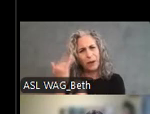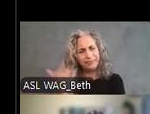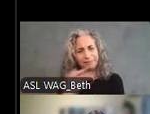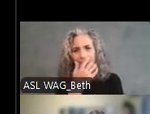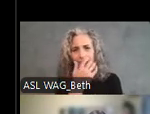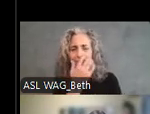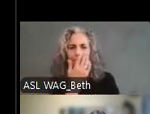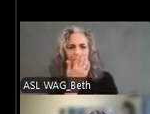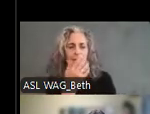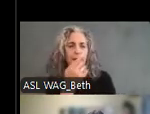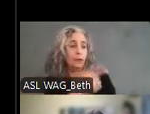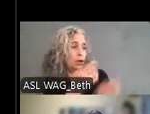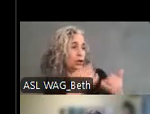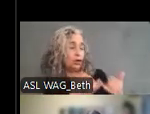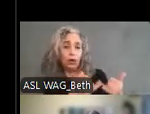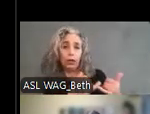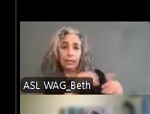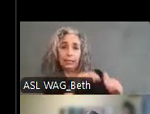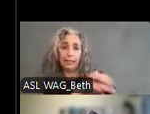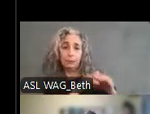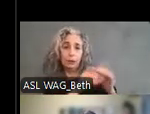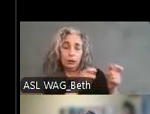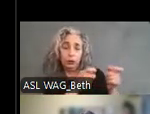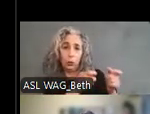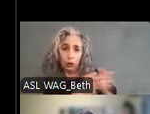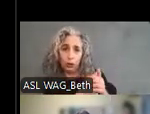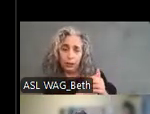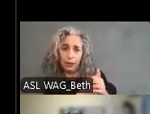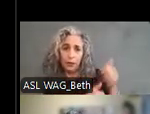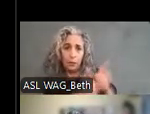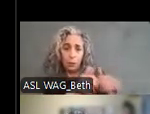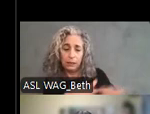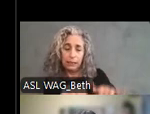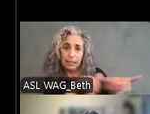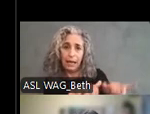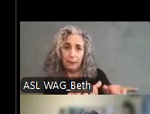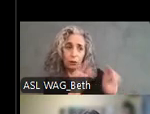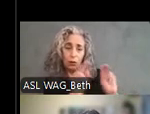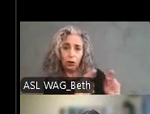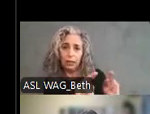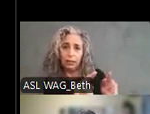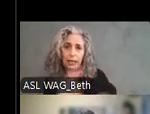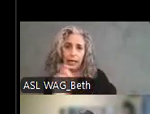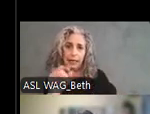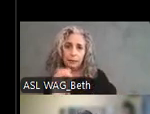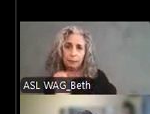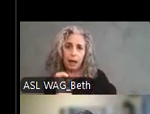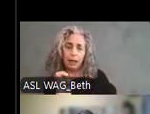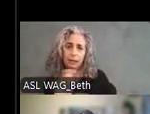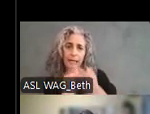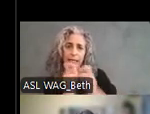the current accessible controllers, the most common one to look at is called the Xbox Adaptive